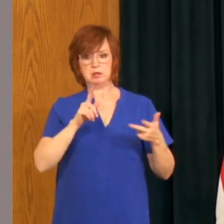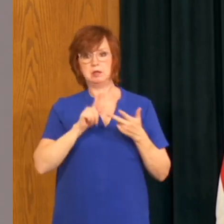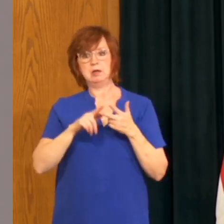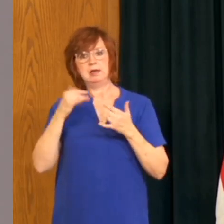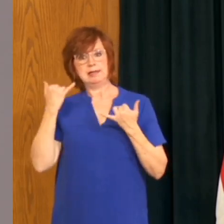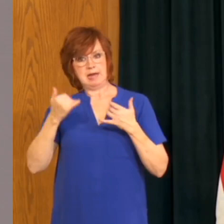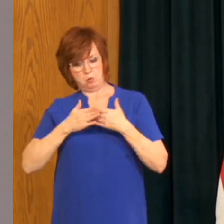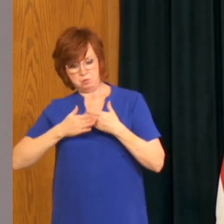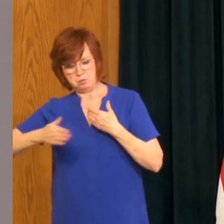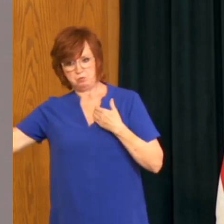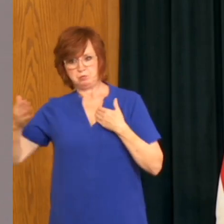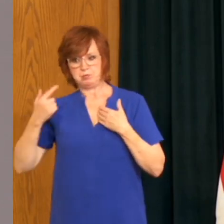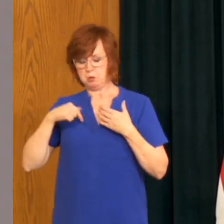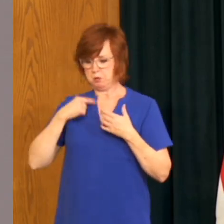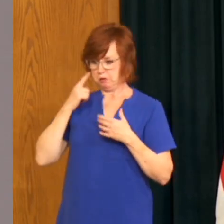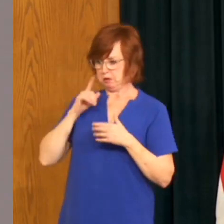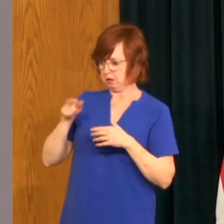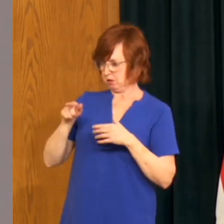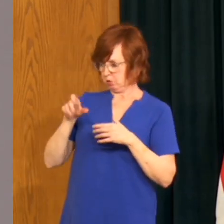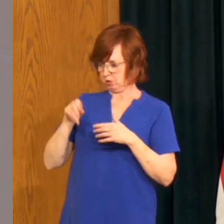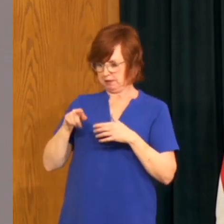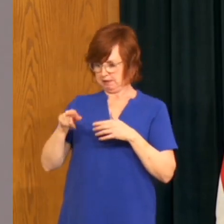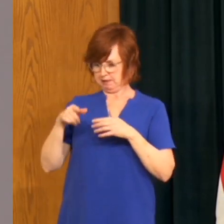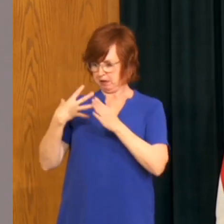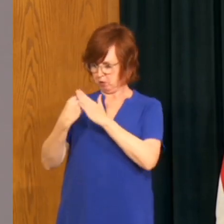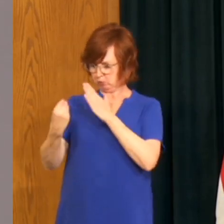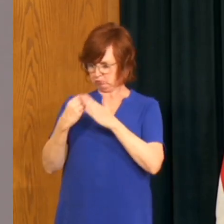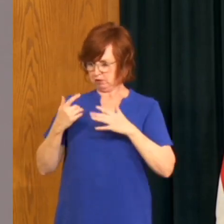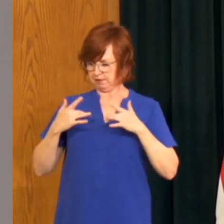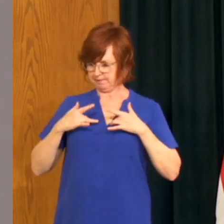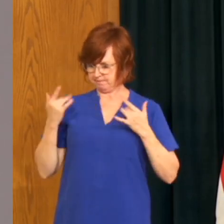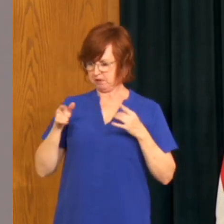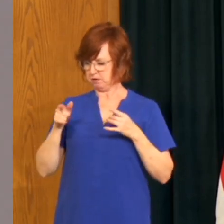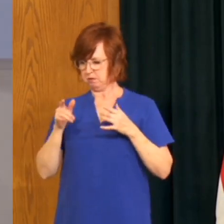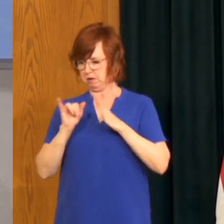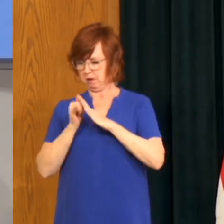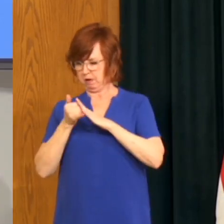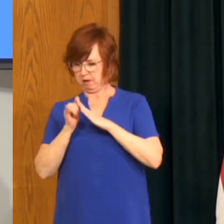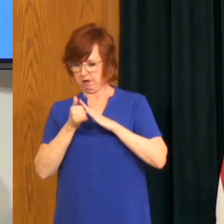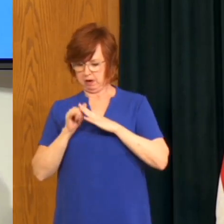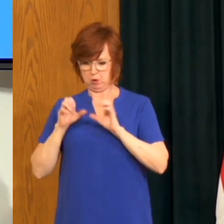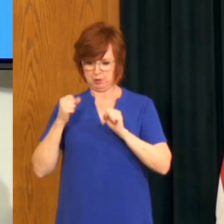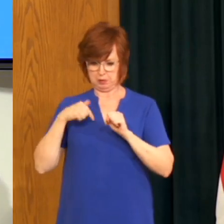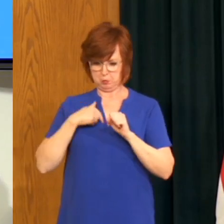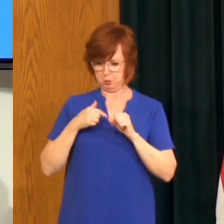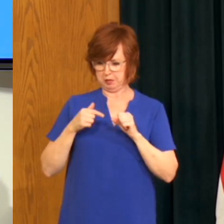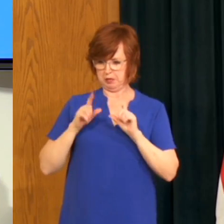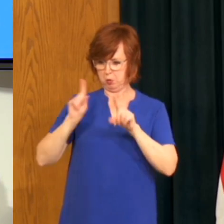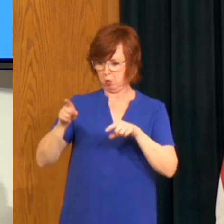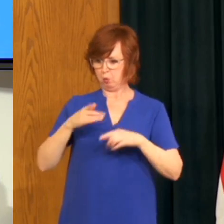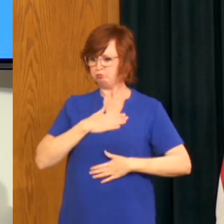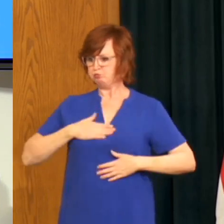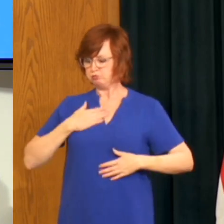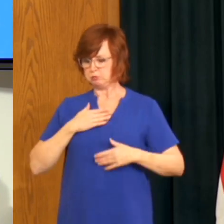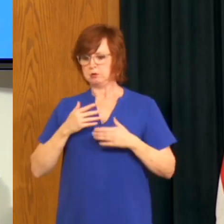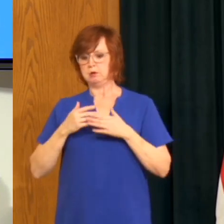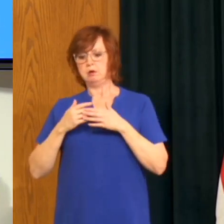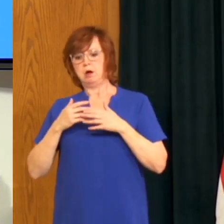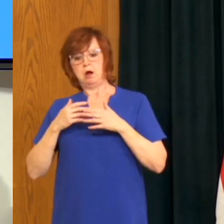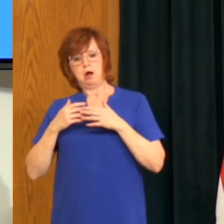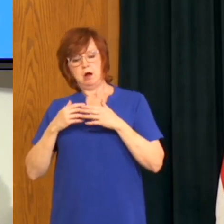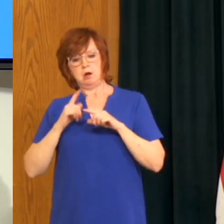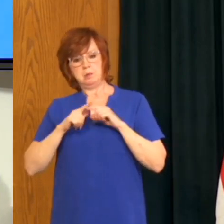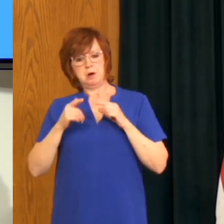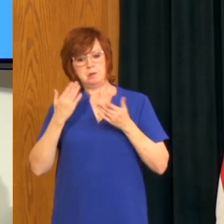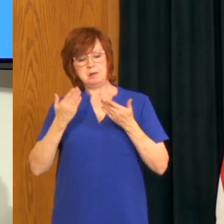really need to think through how can we do that in a different way? How can we maybe continue to have indoor cohorts of 15,